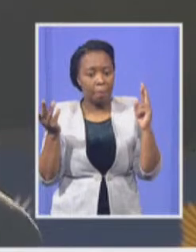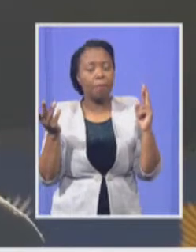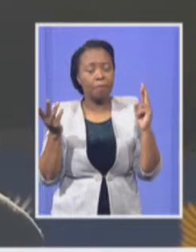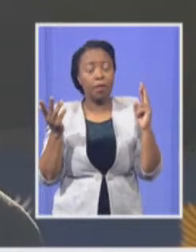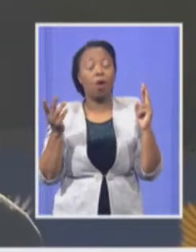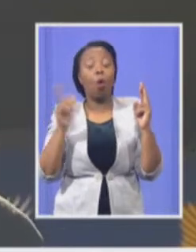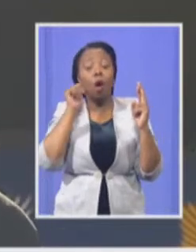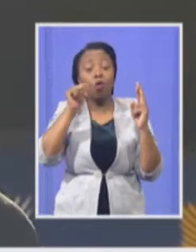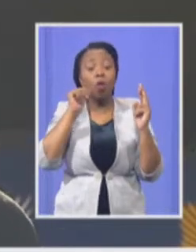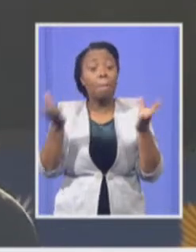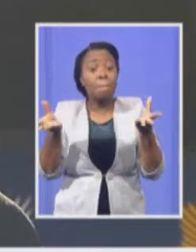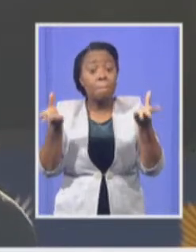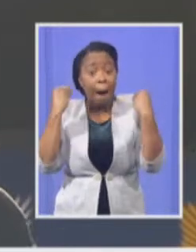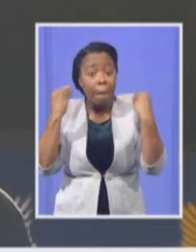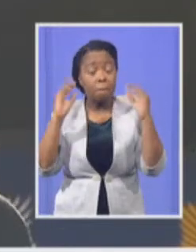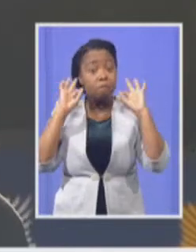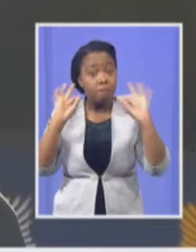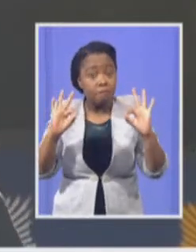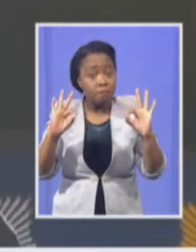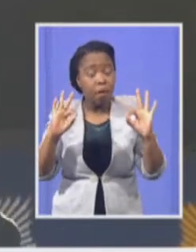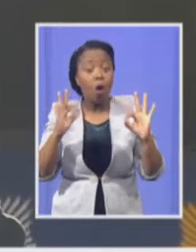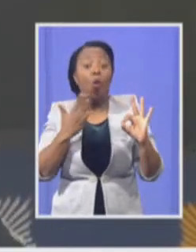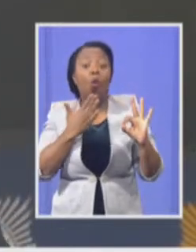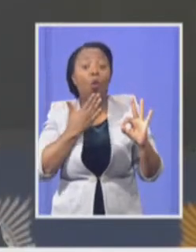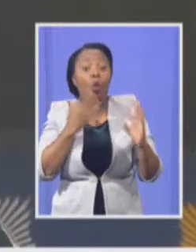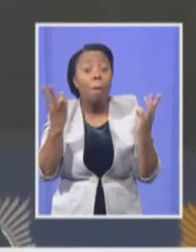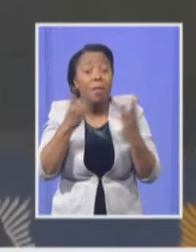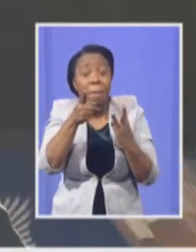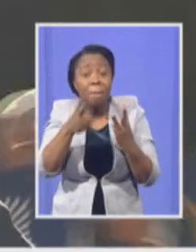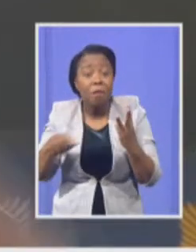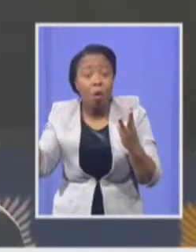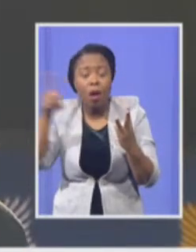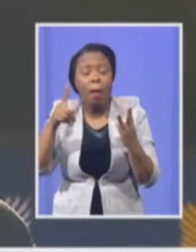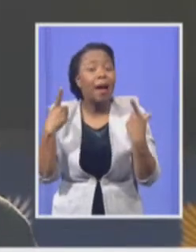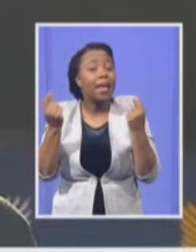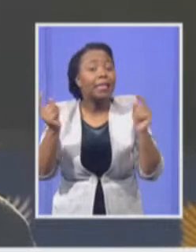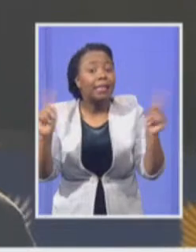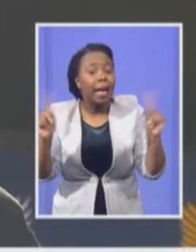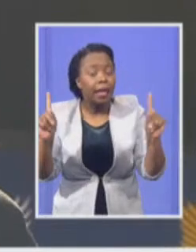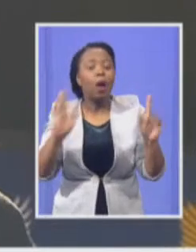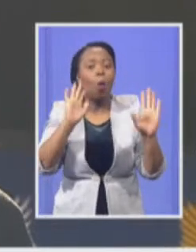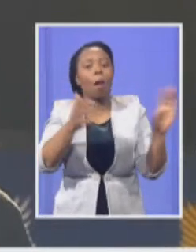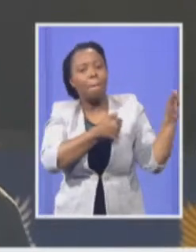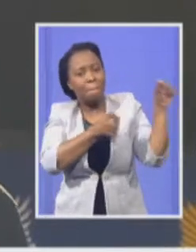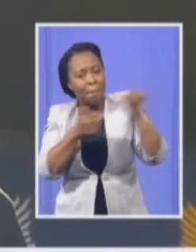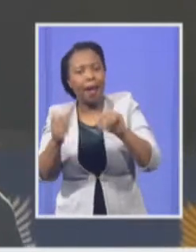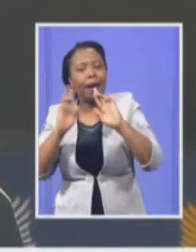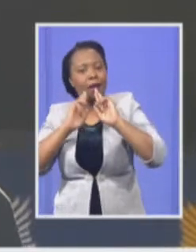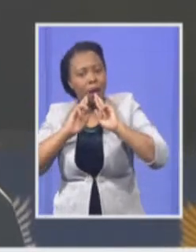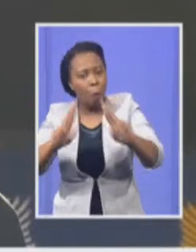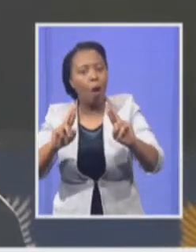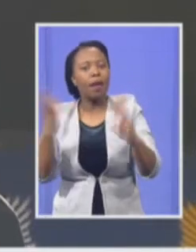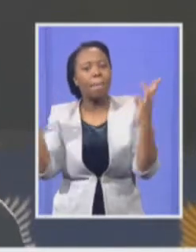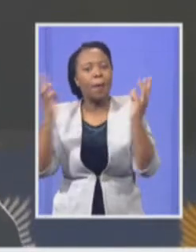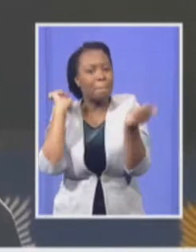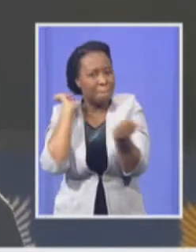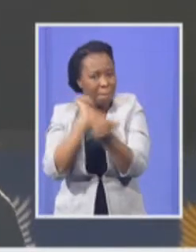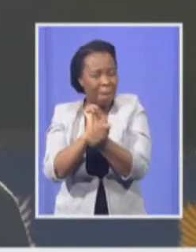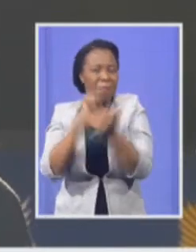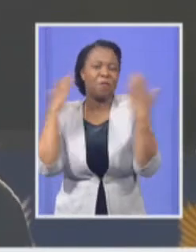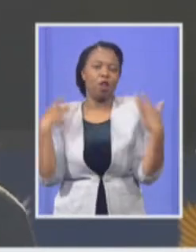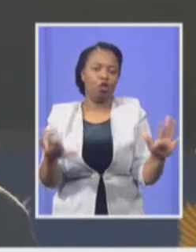udaba lokuthi labantu wobani benzeni sizokwazi ukubuya sizonibikela futhi ukuthi babanjiwe.